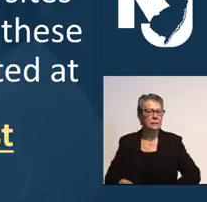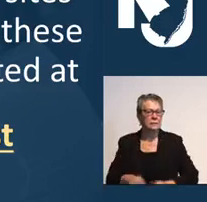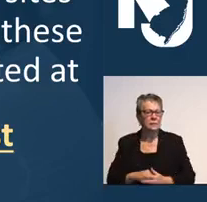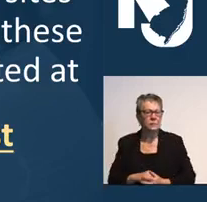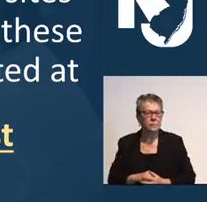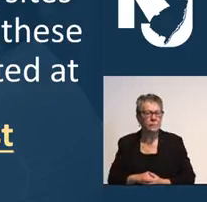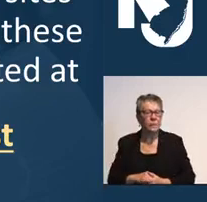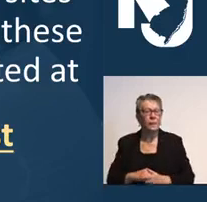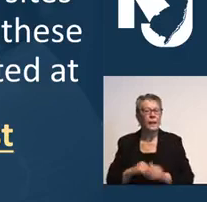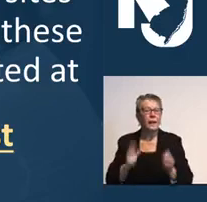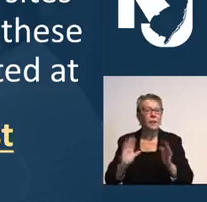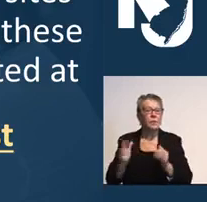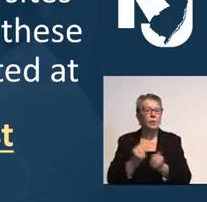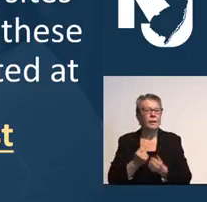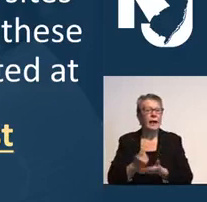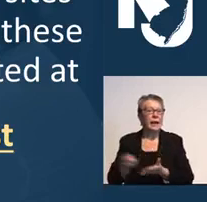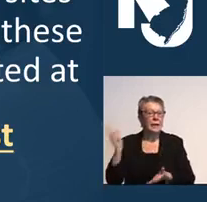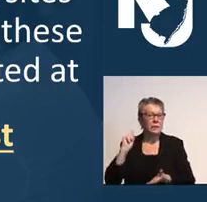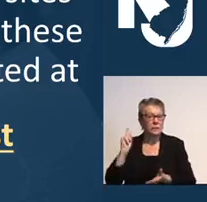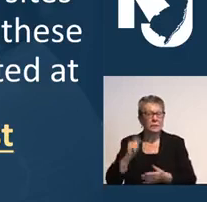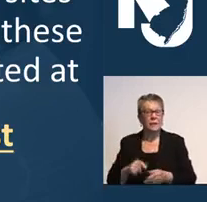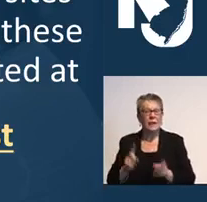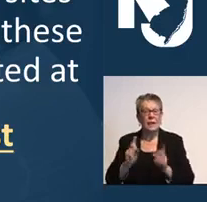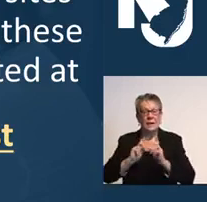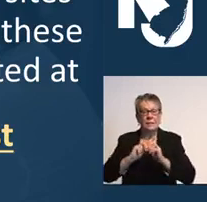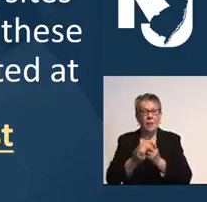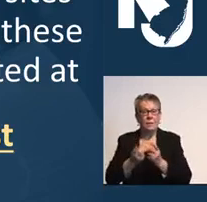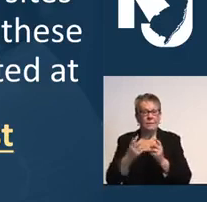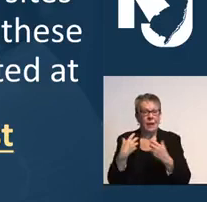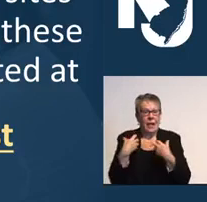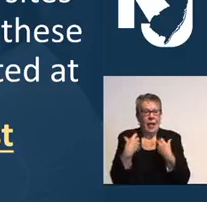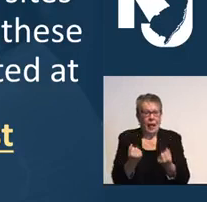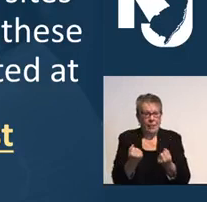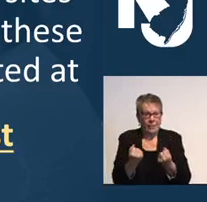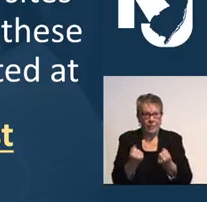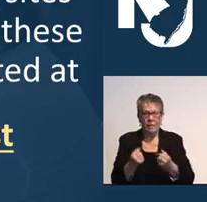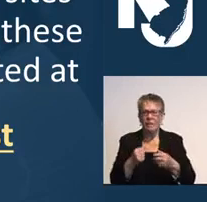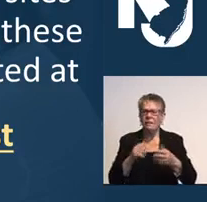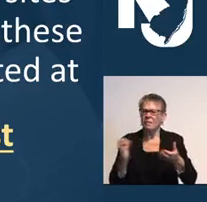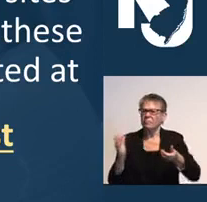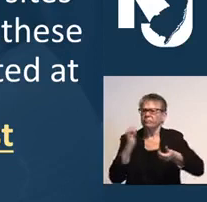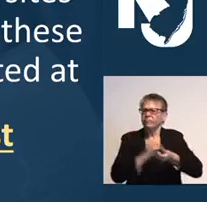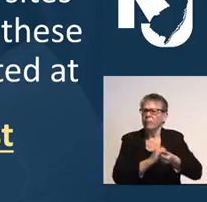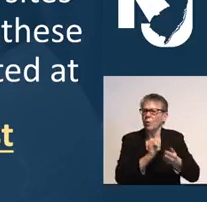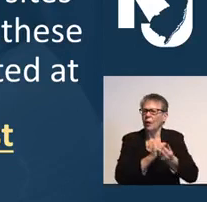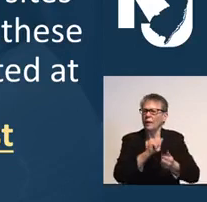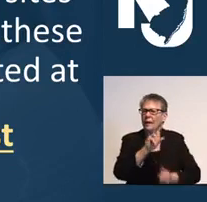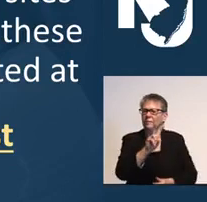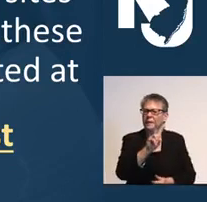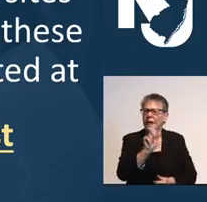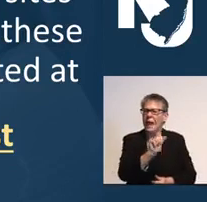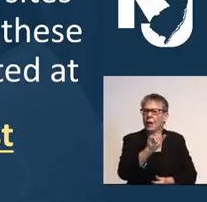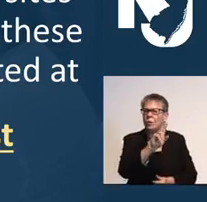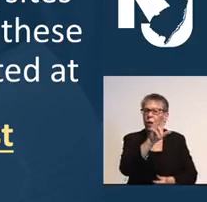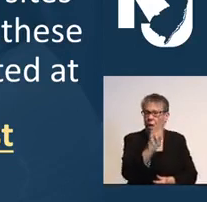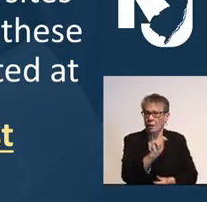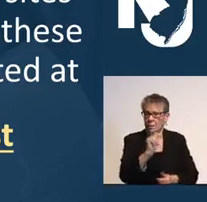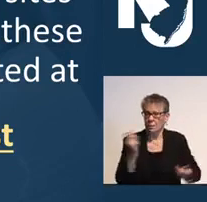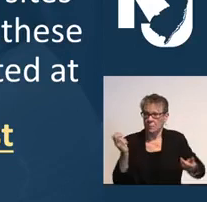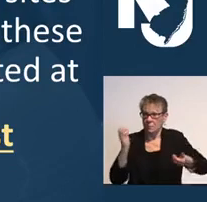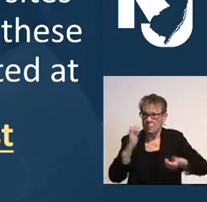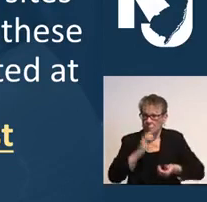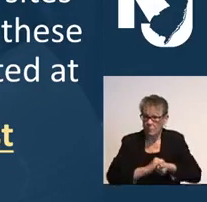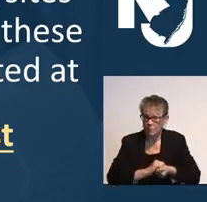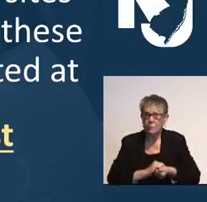that's the Department of Health's partnership with Vault to provide free at-home saliva-based COVID tests to anyone who